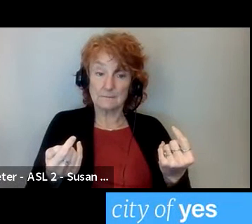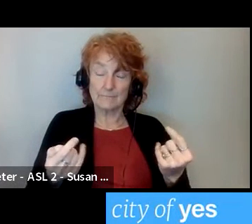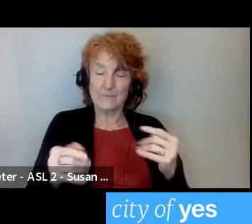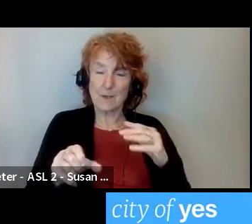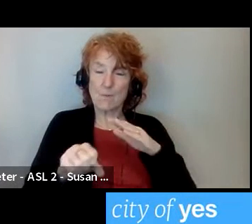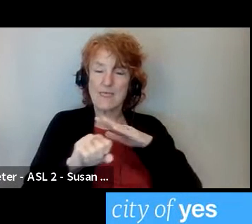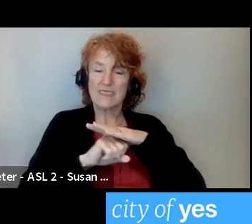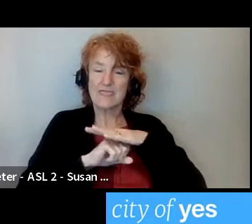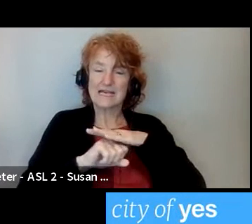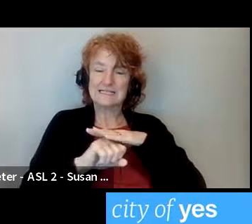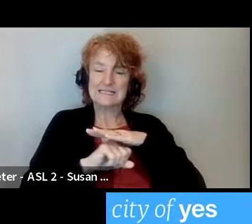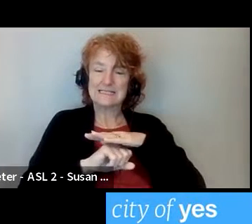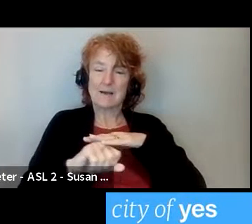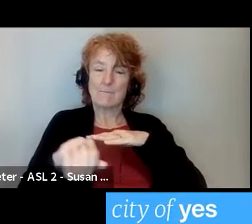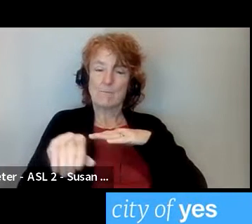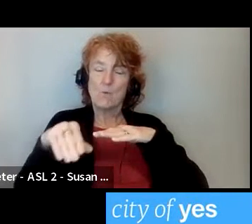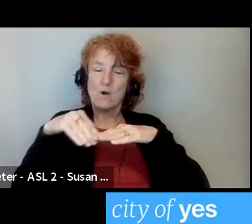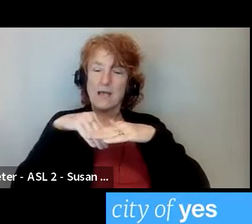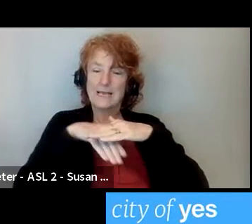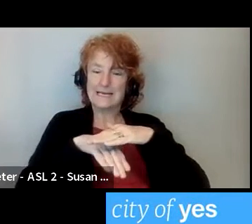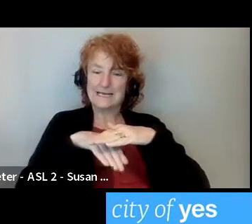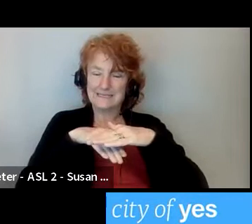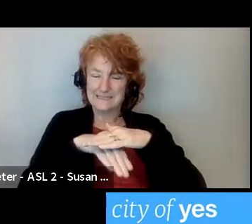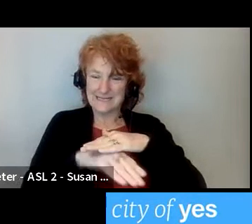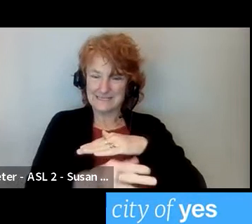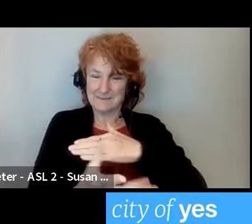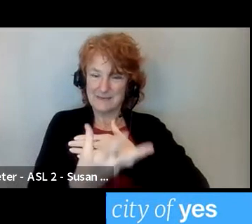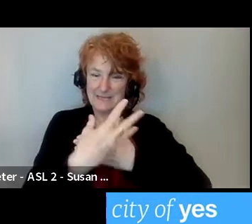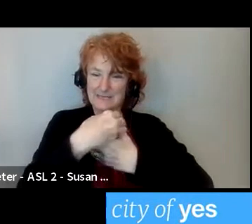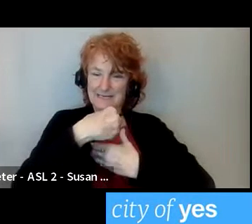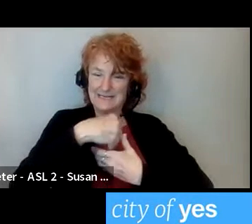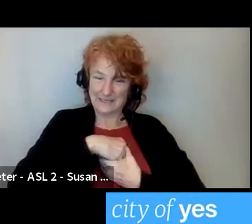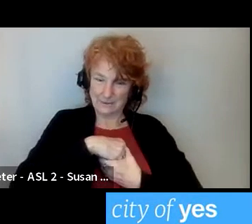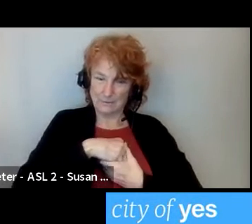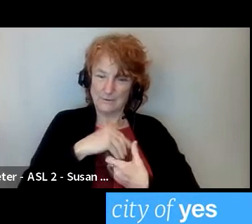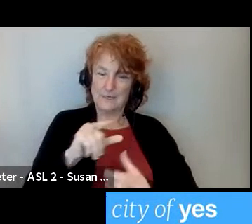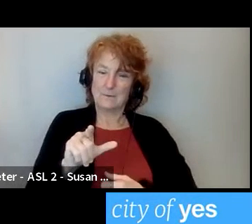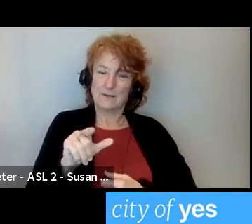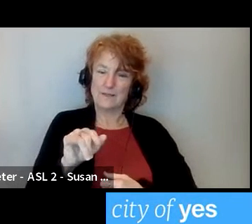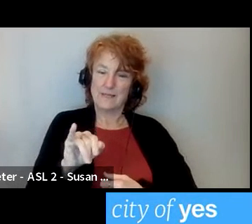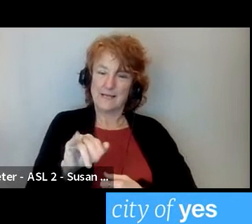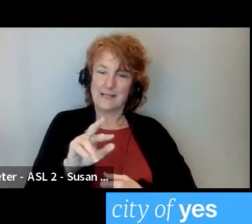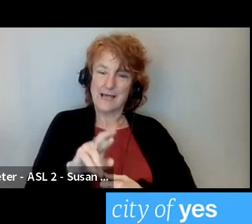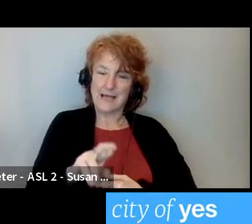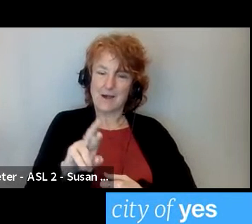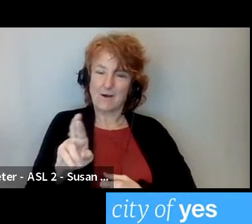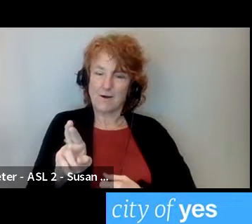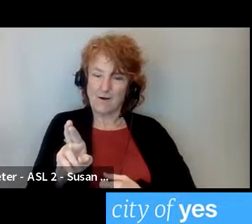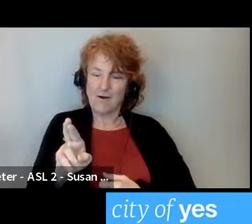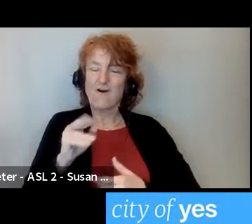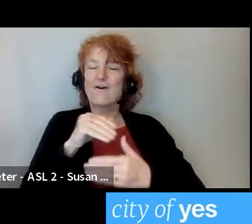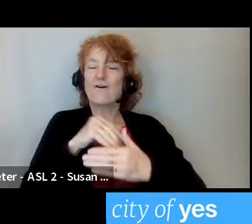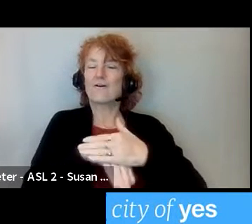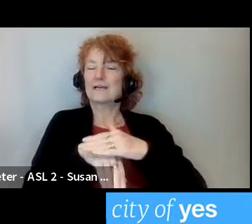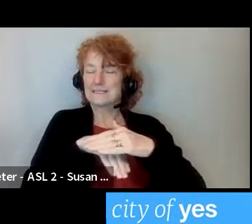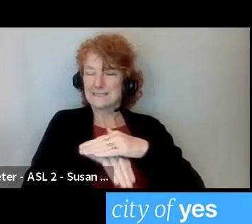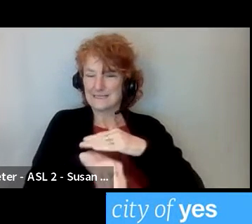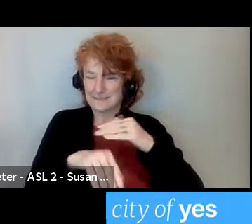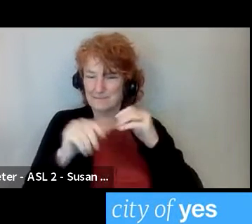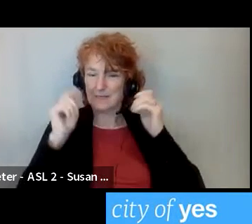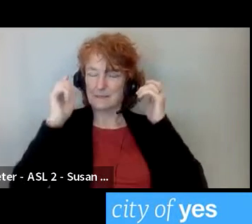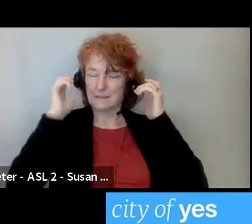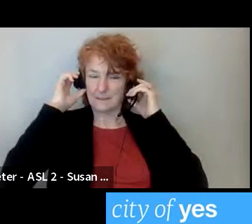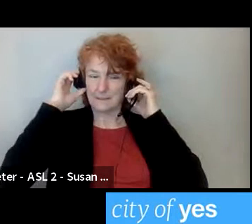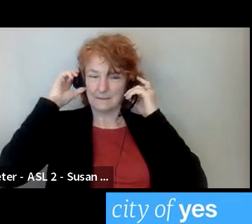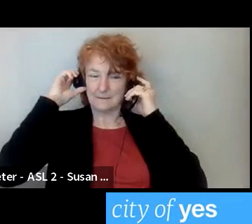subway accessibility being lumped in with the Long Island Railroad accessibility. In Southeast Queens,